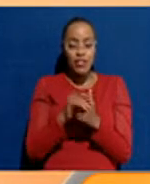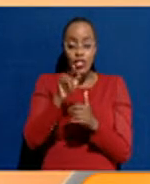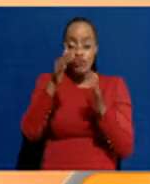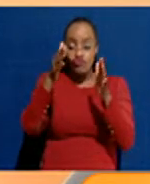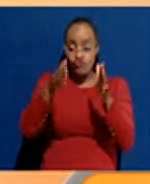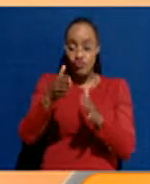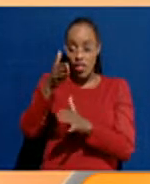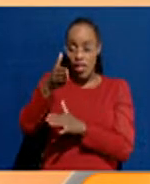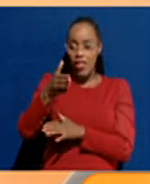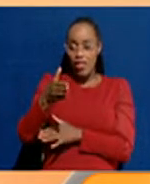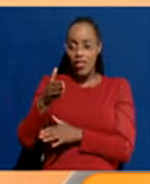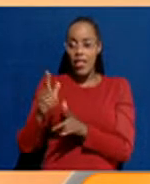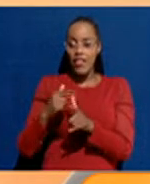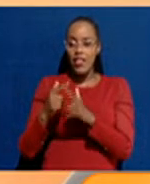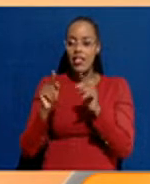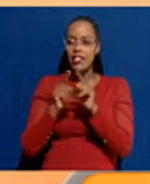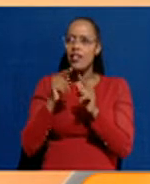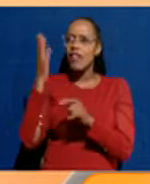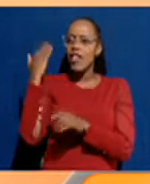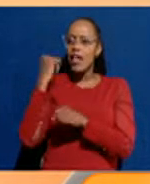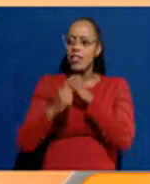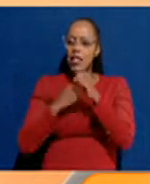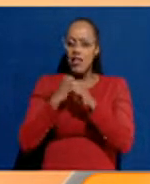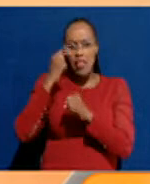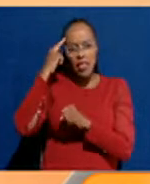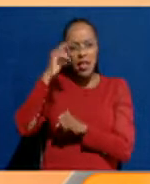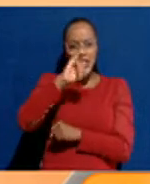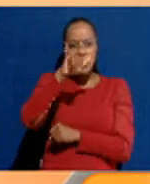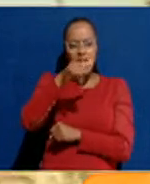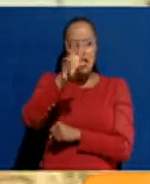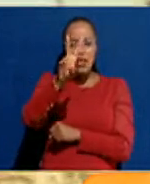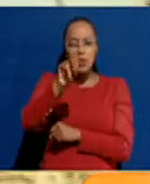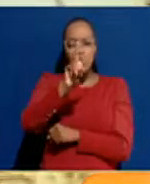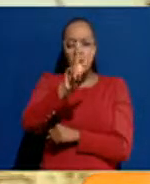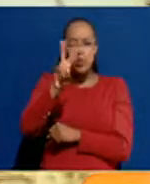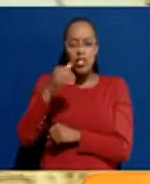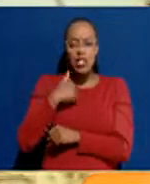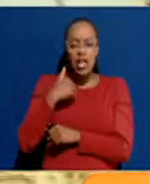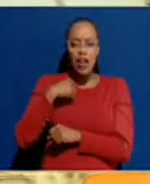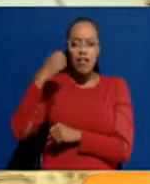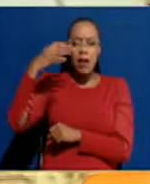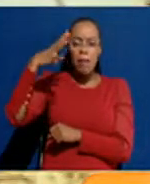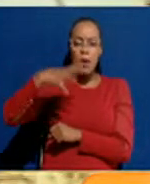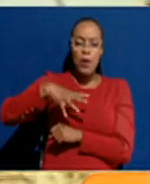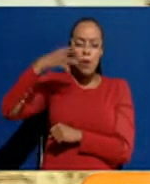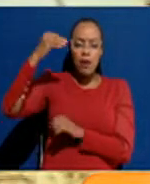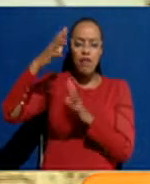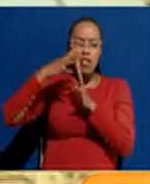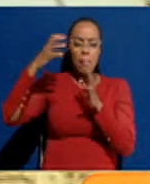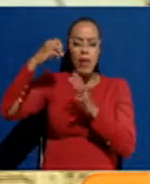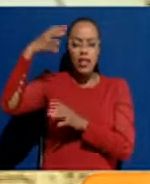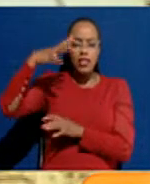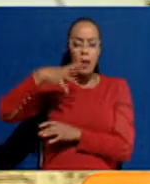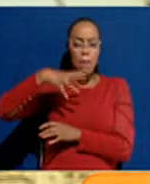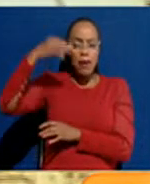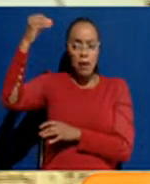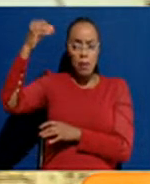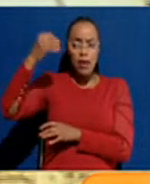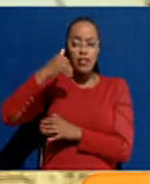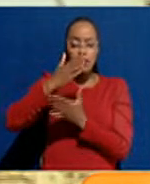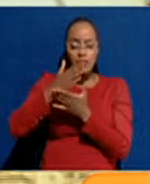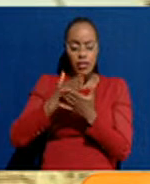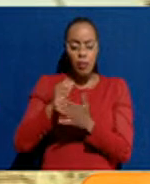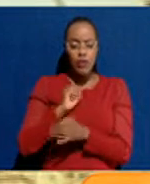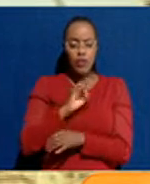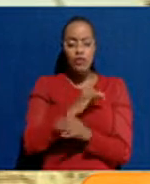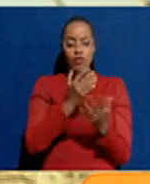are. And just last year, I think it was January 2022, when there was that power outage, that major power outage, and there are some officials that were